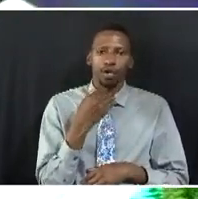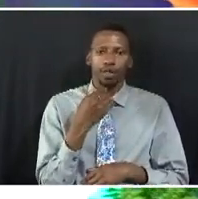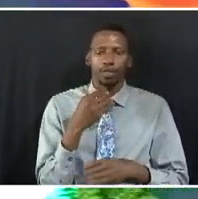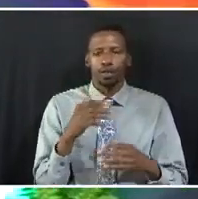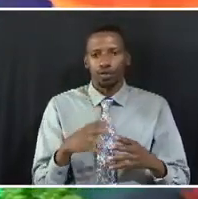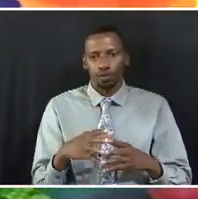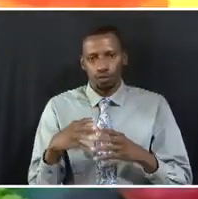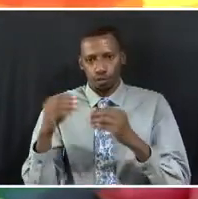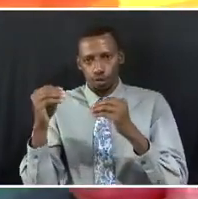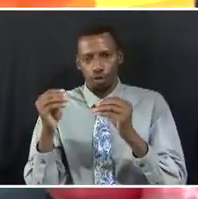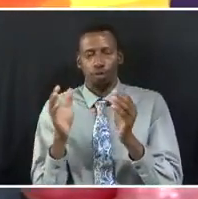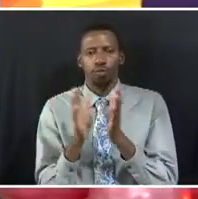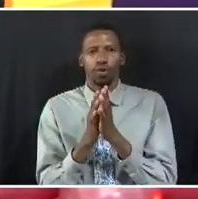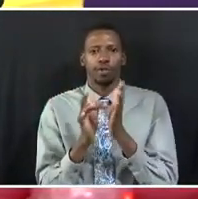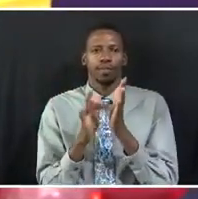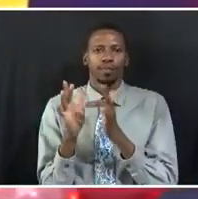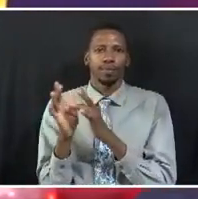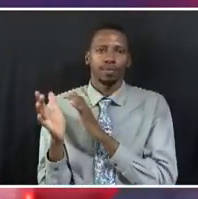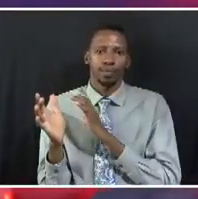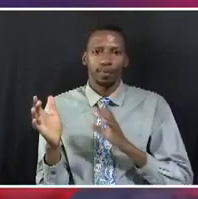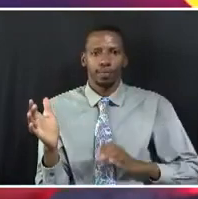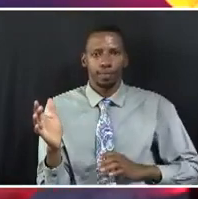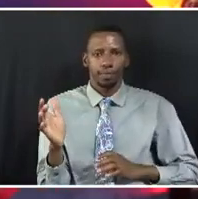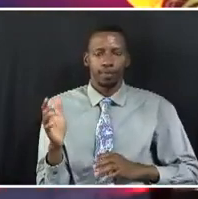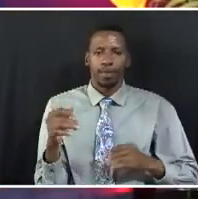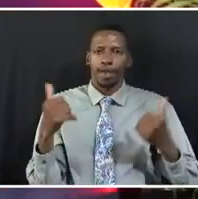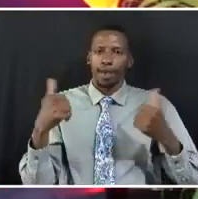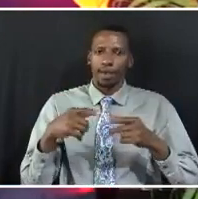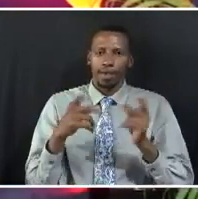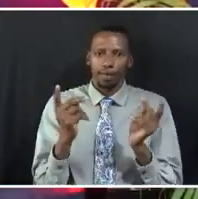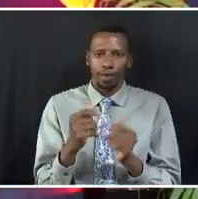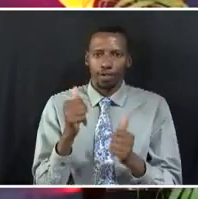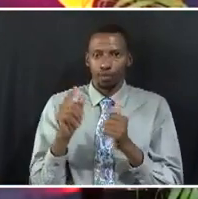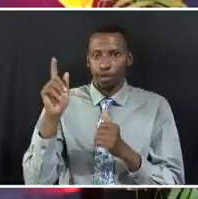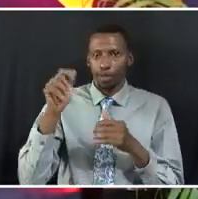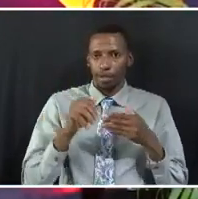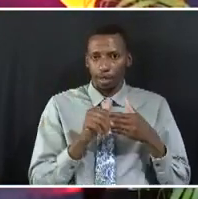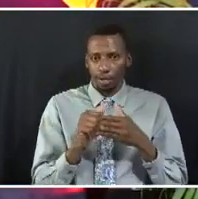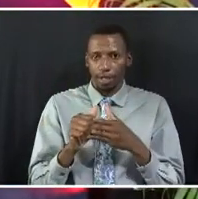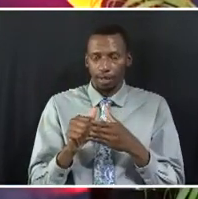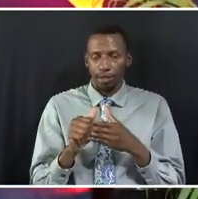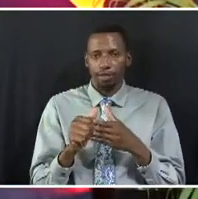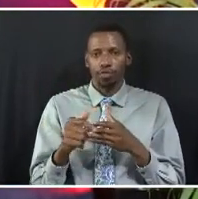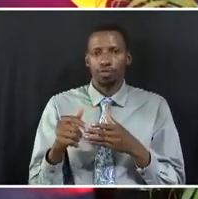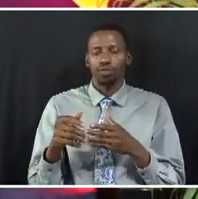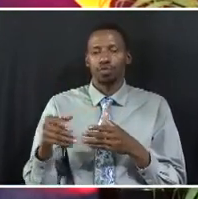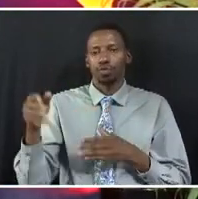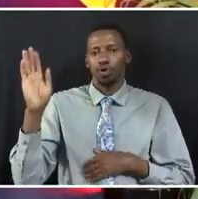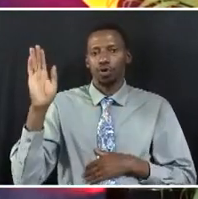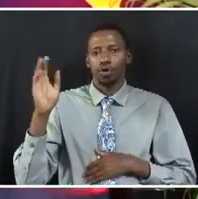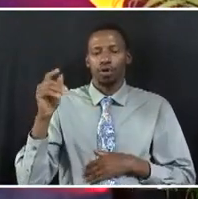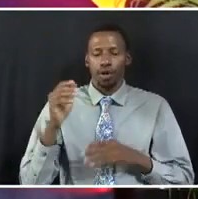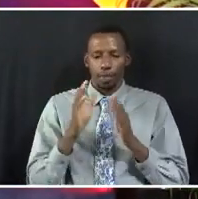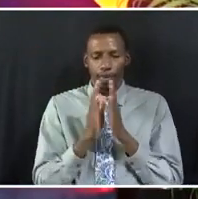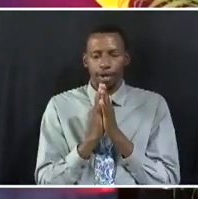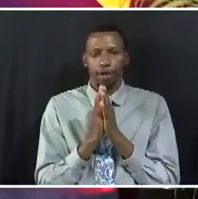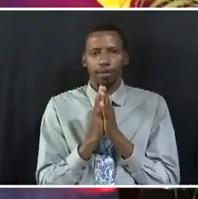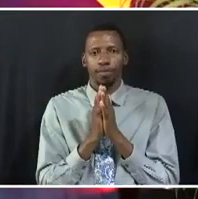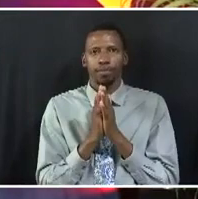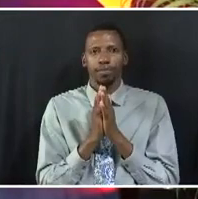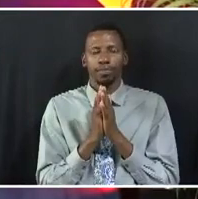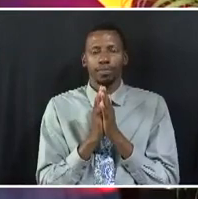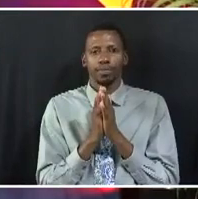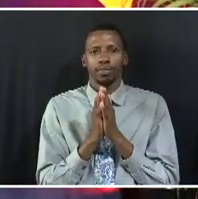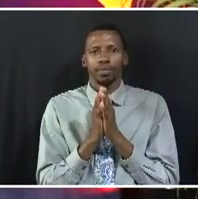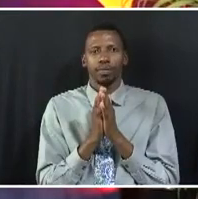go with Jesus Christ wherever he leads them to go. And we're praying. Our Father, we